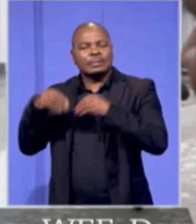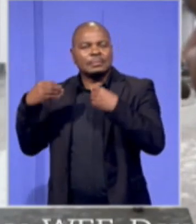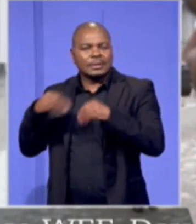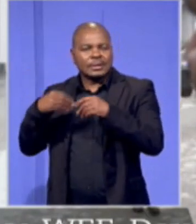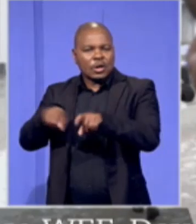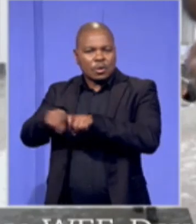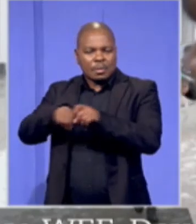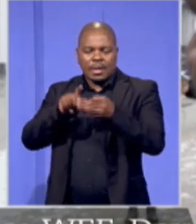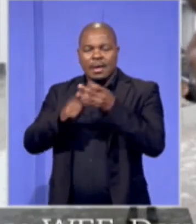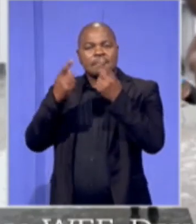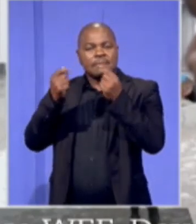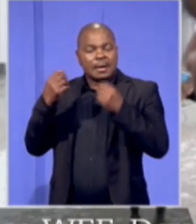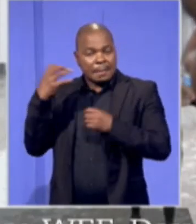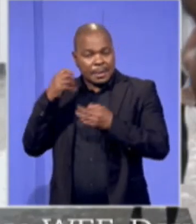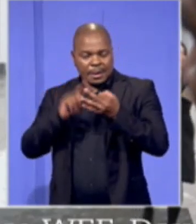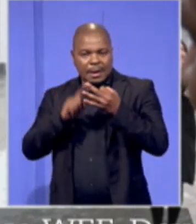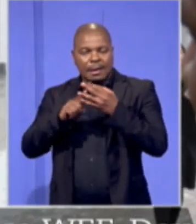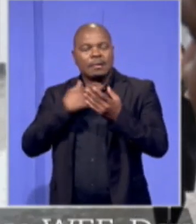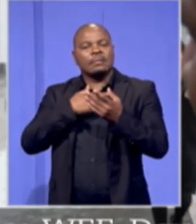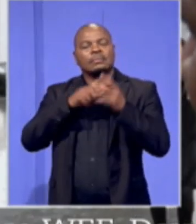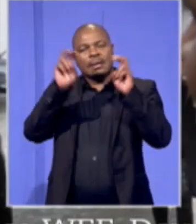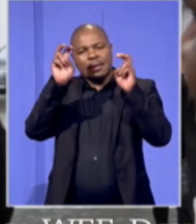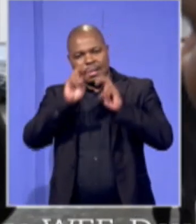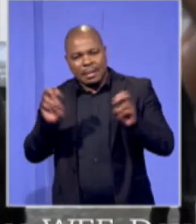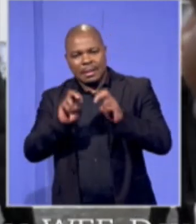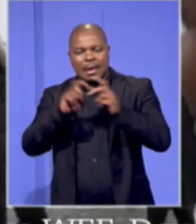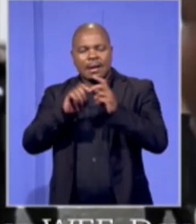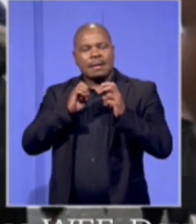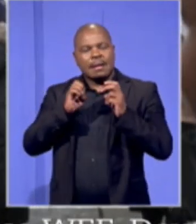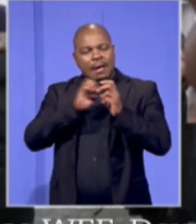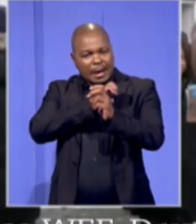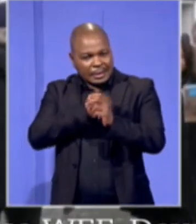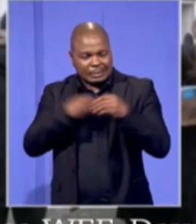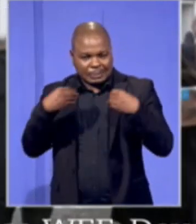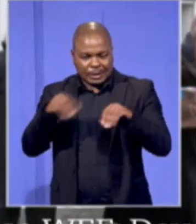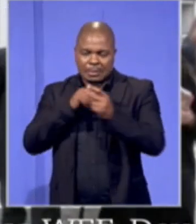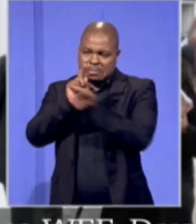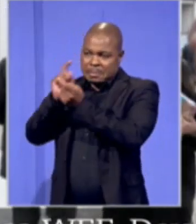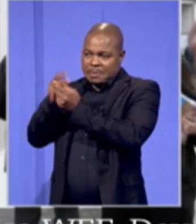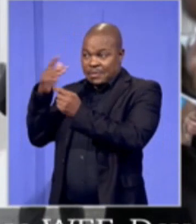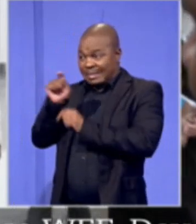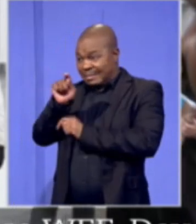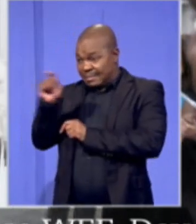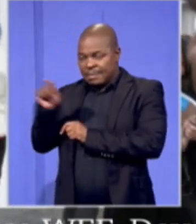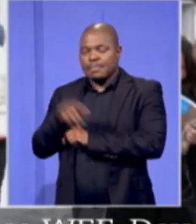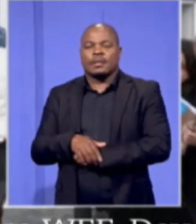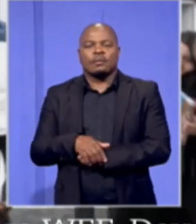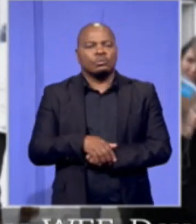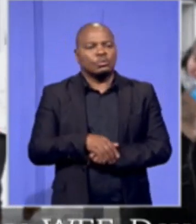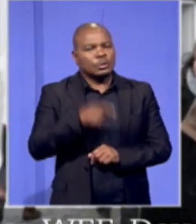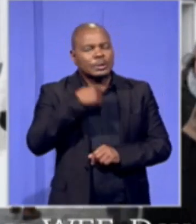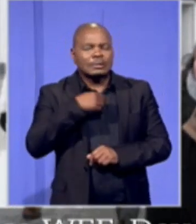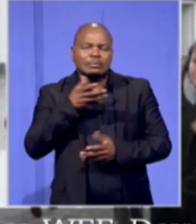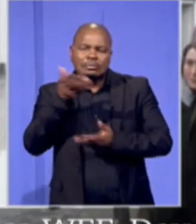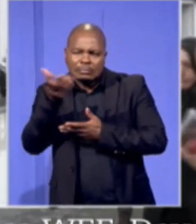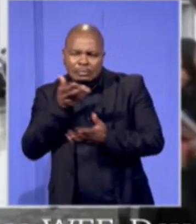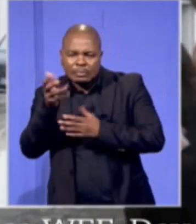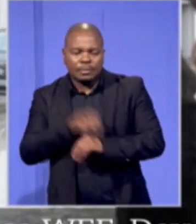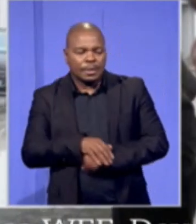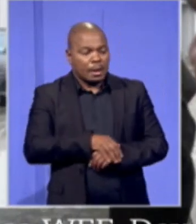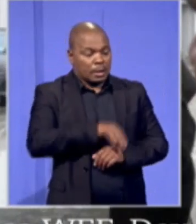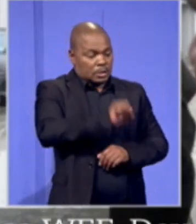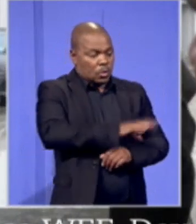Minister of Finance, Minister of Energy and Electricity. And we had discussions that said, how do we begin solving the problems